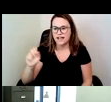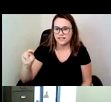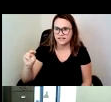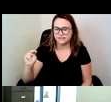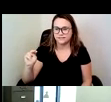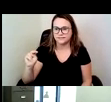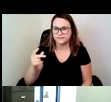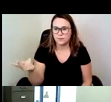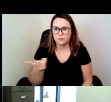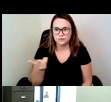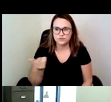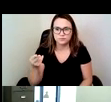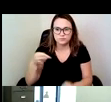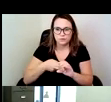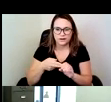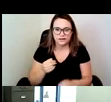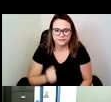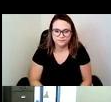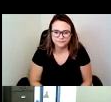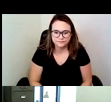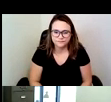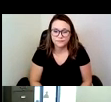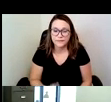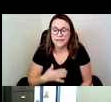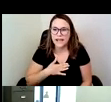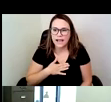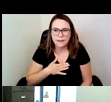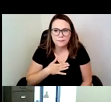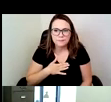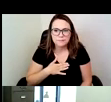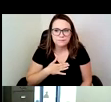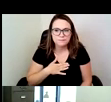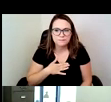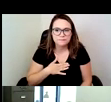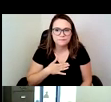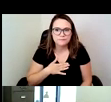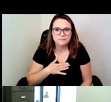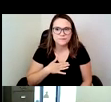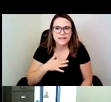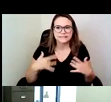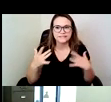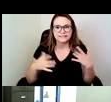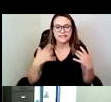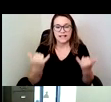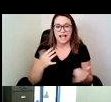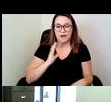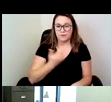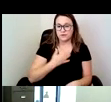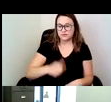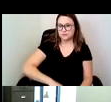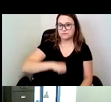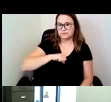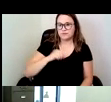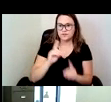Public Information Specialist. I am also proud that our department is a major sponsor of the Elder